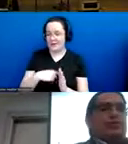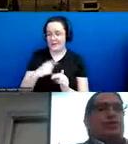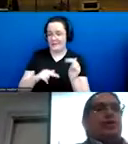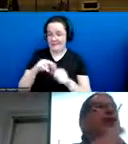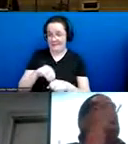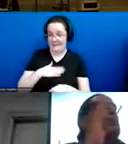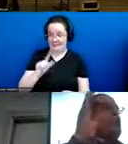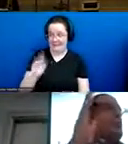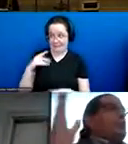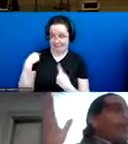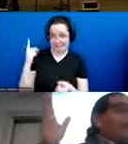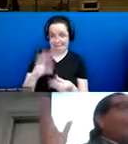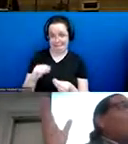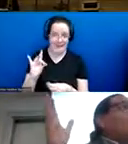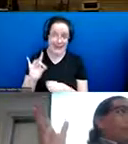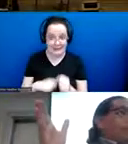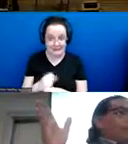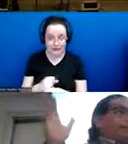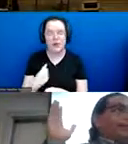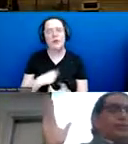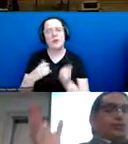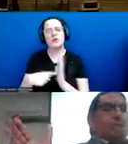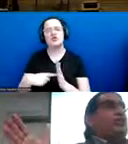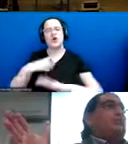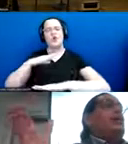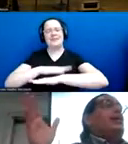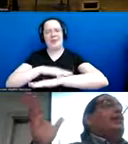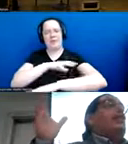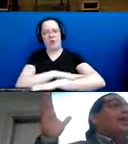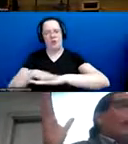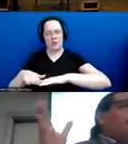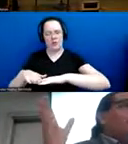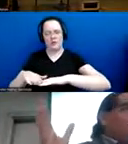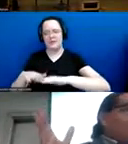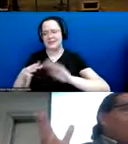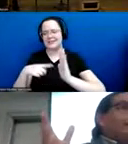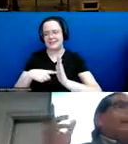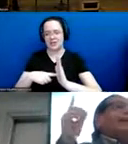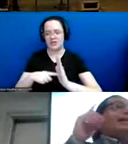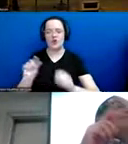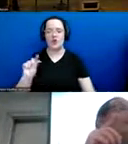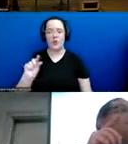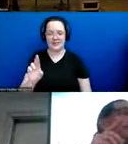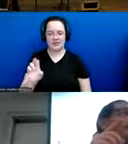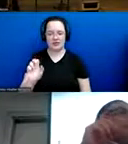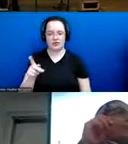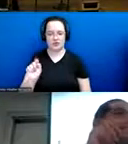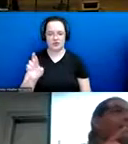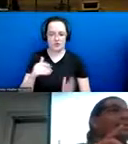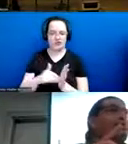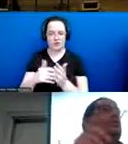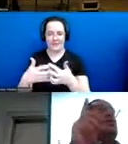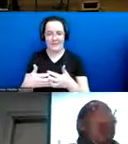8 years. We want to demonstrate a tabletop demonstration of a quantum repeater in which you can